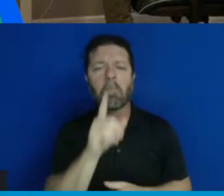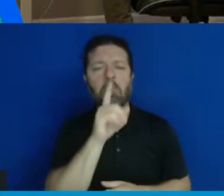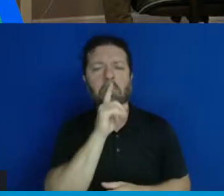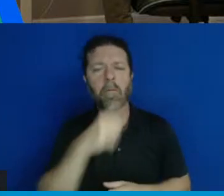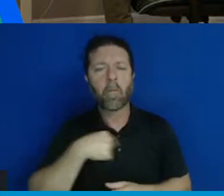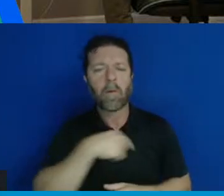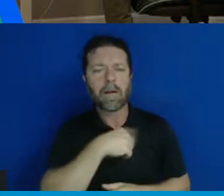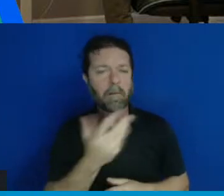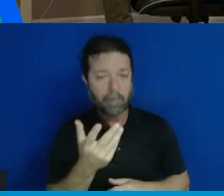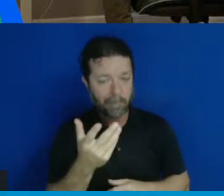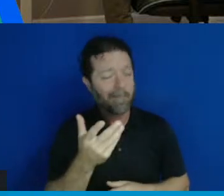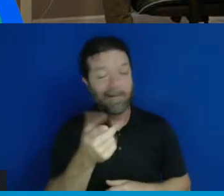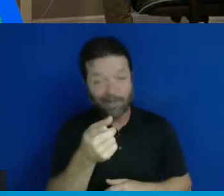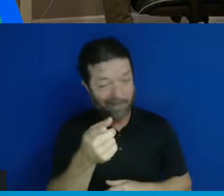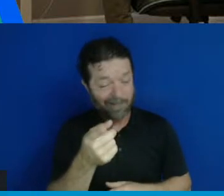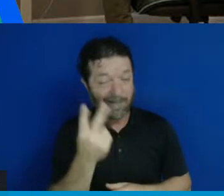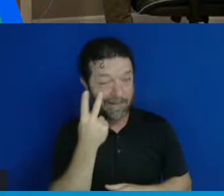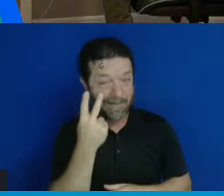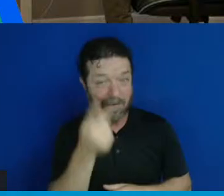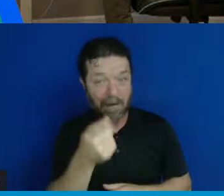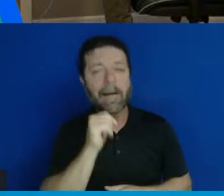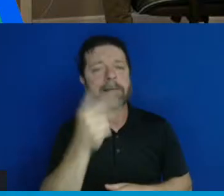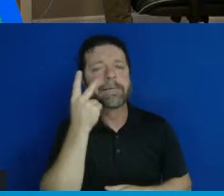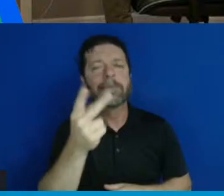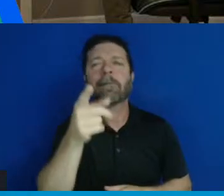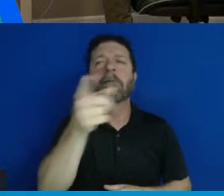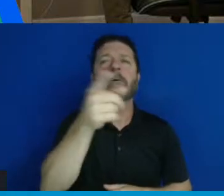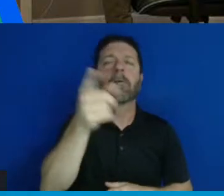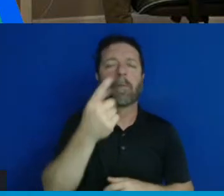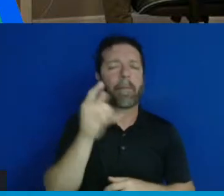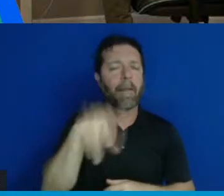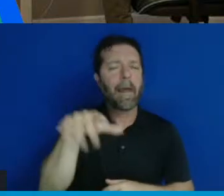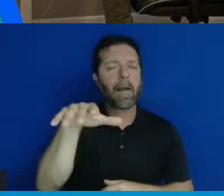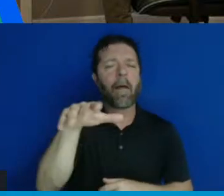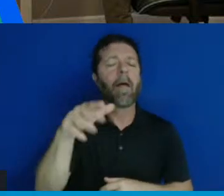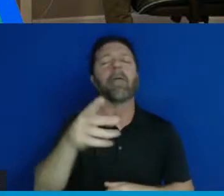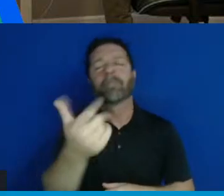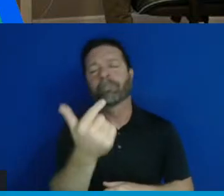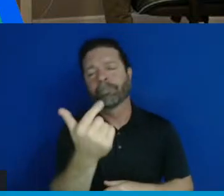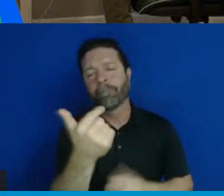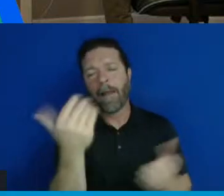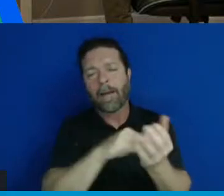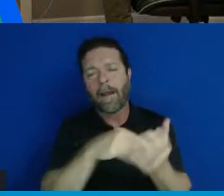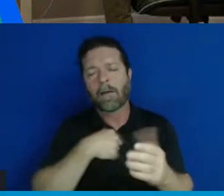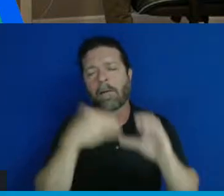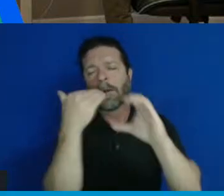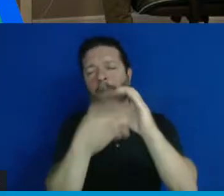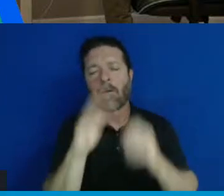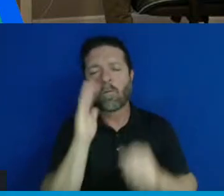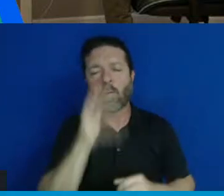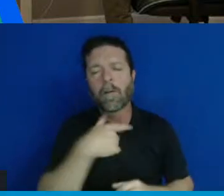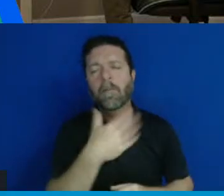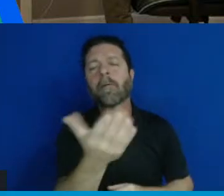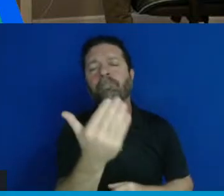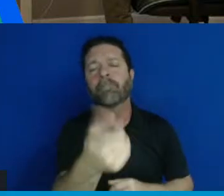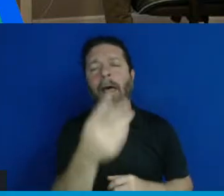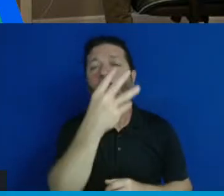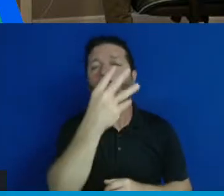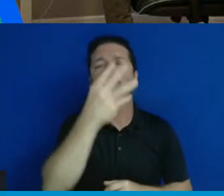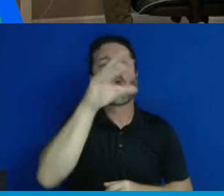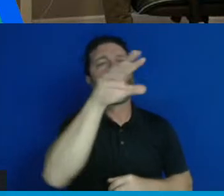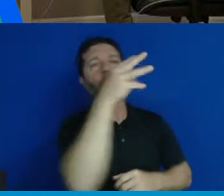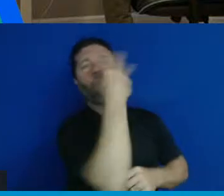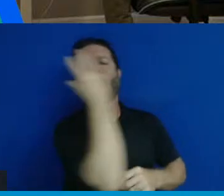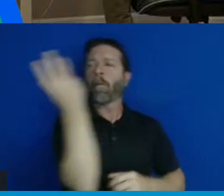email, asking to show us anything that was missing in the initial video. But